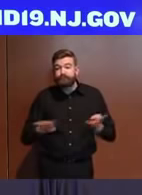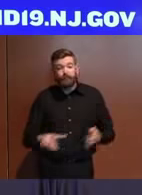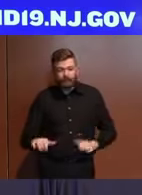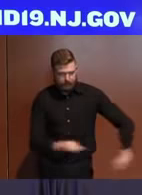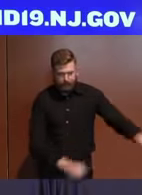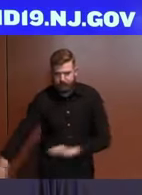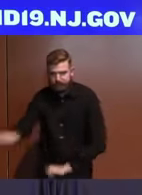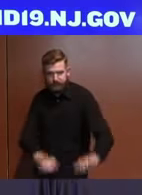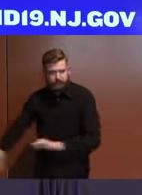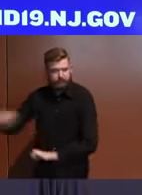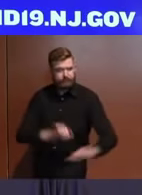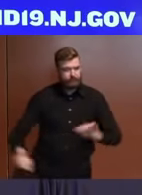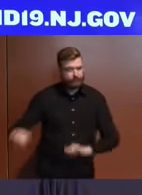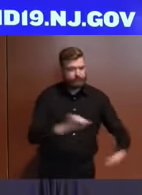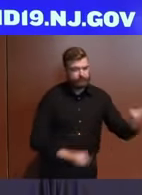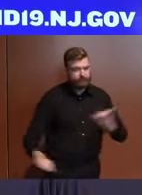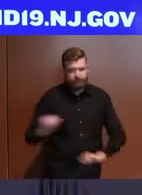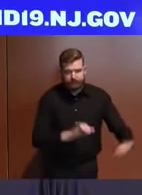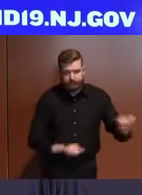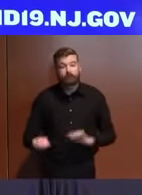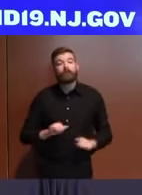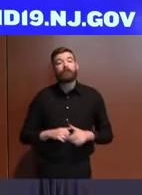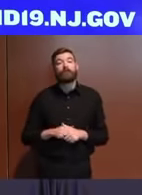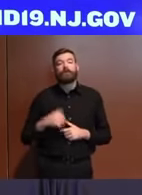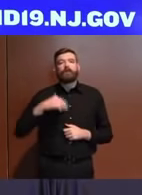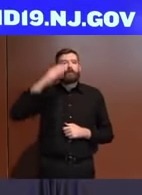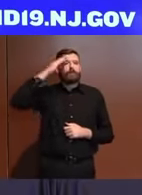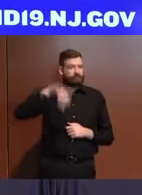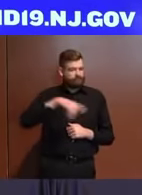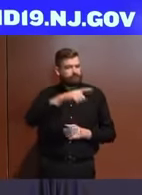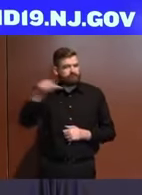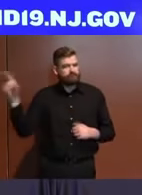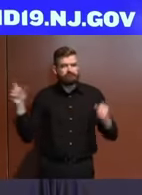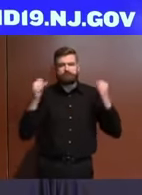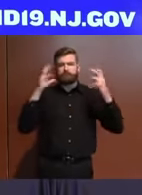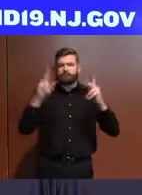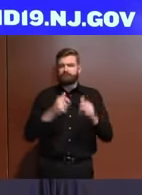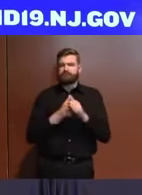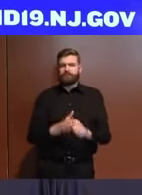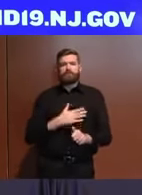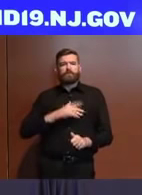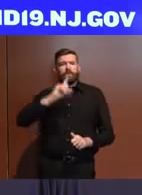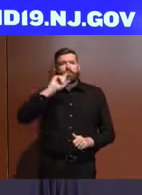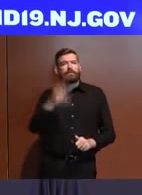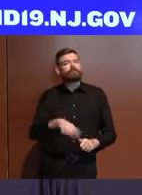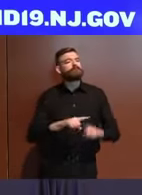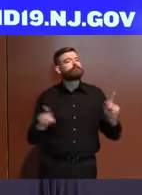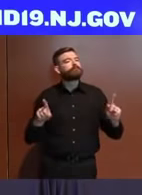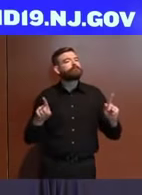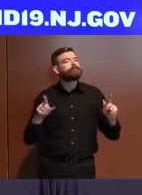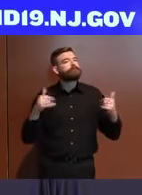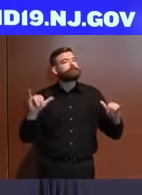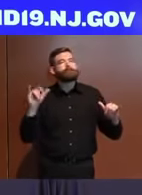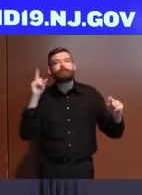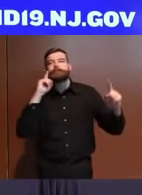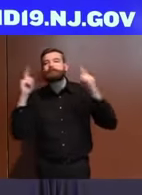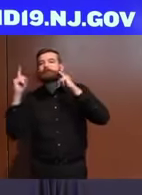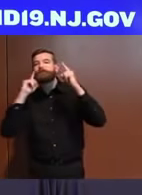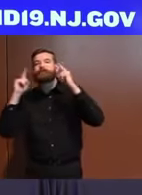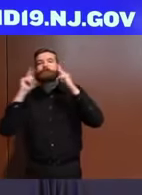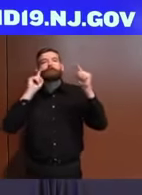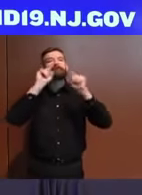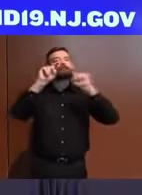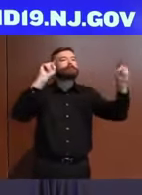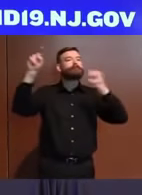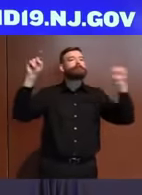has been broad compliance with my executive orders, we're still hearing a few too many reports of essential businesses